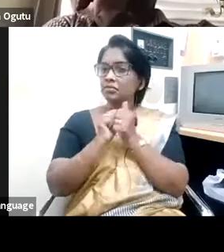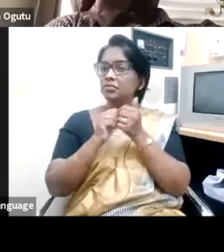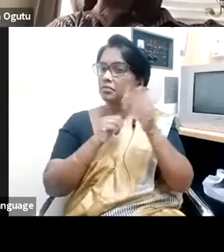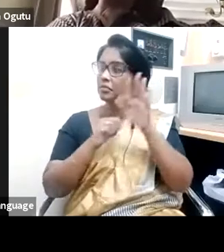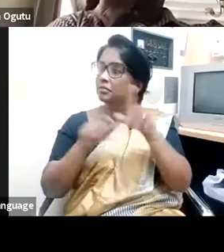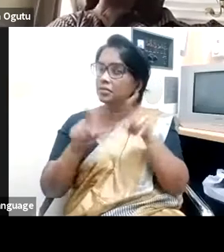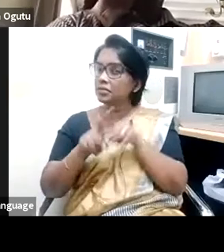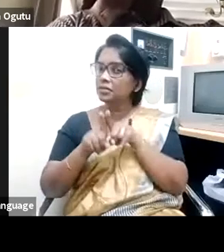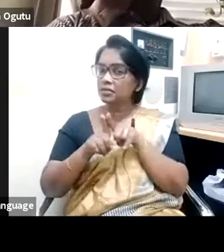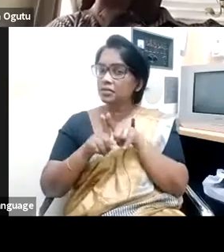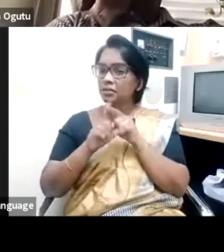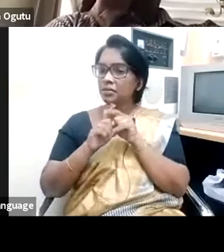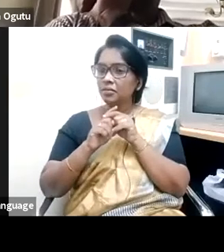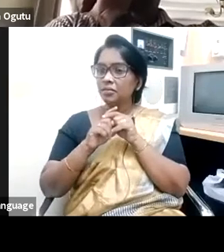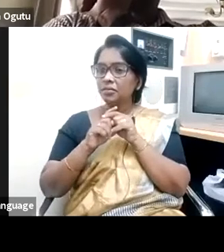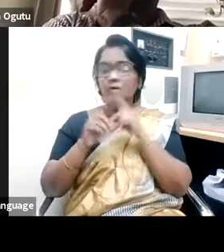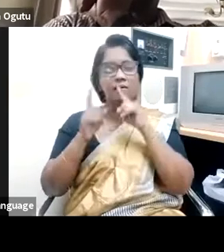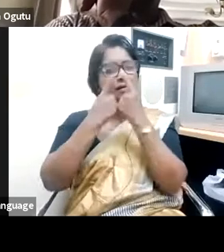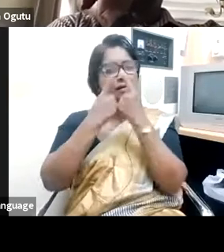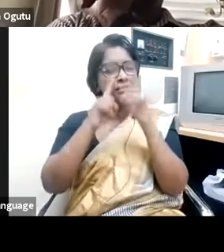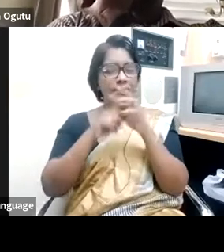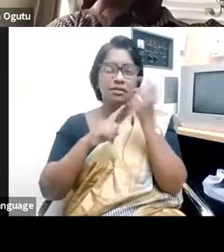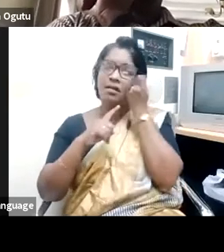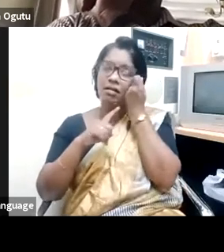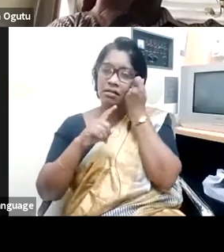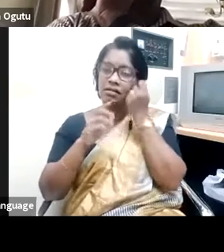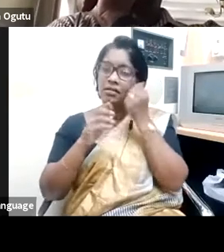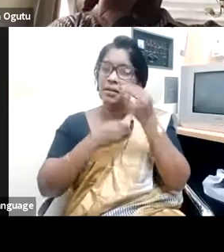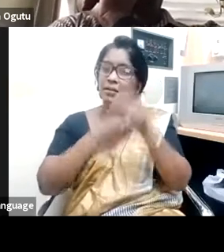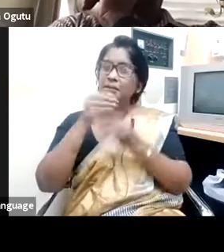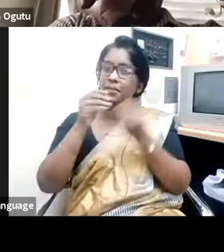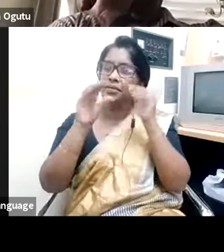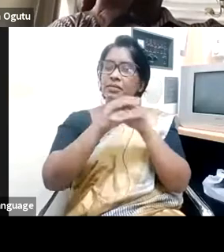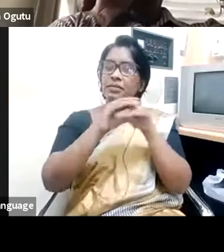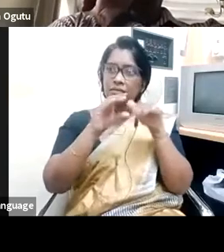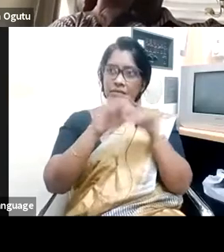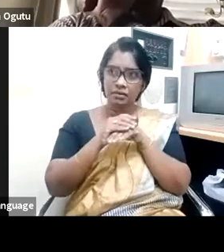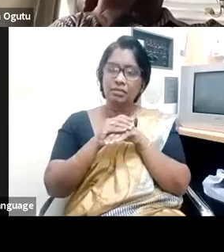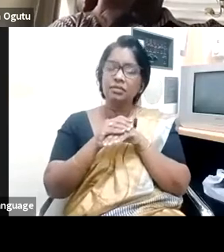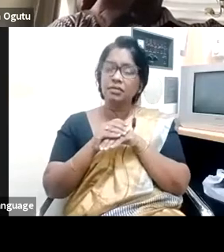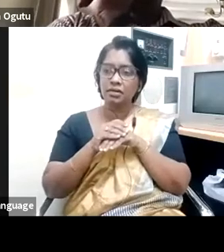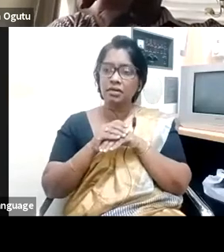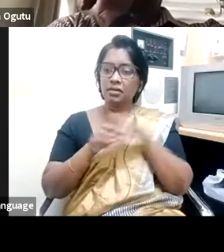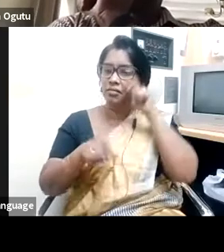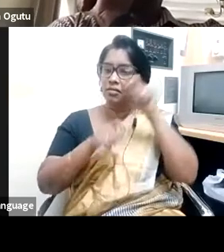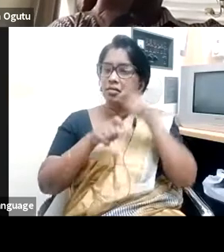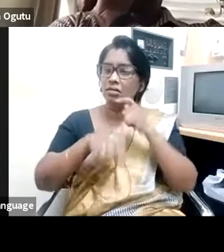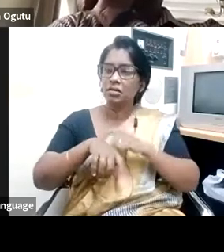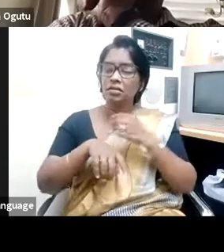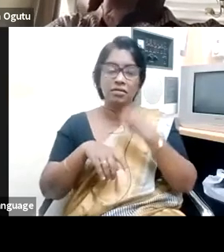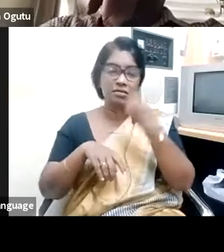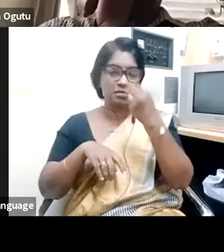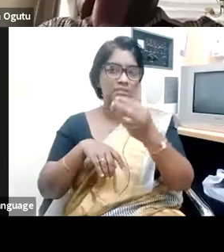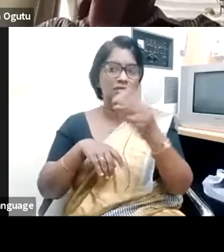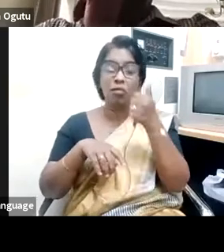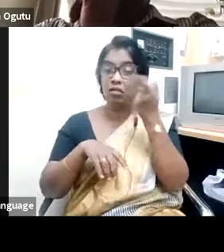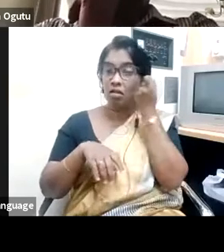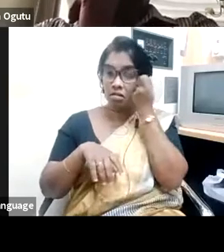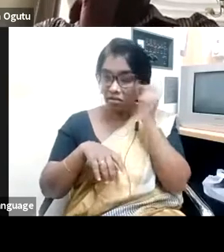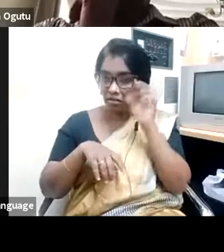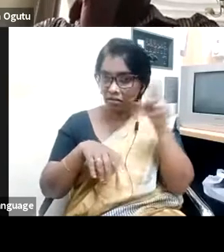businesses to connect. So we allow our employees, if they have a great idea, also through a Dialogue